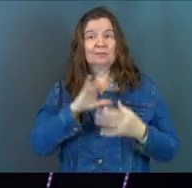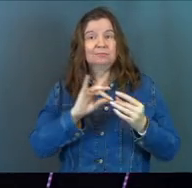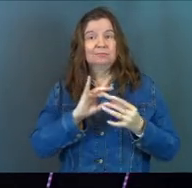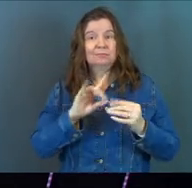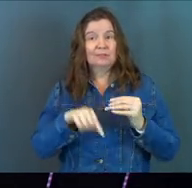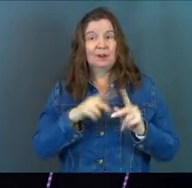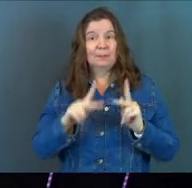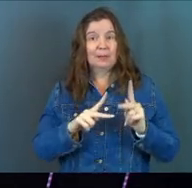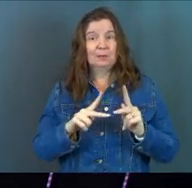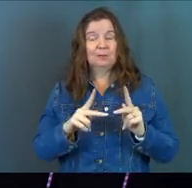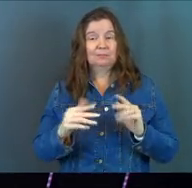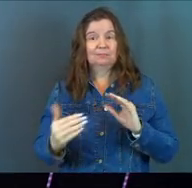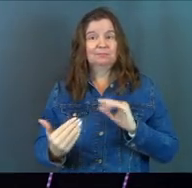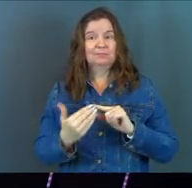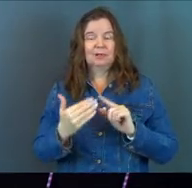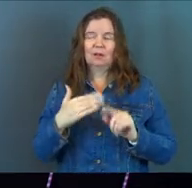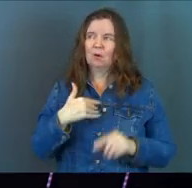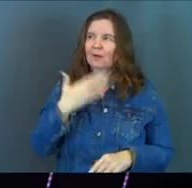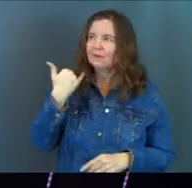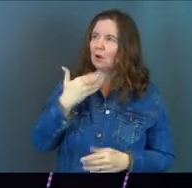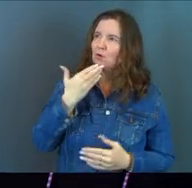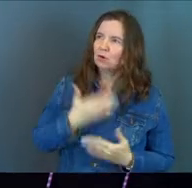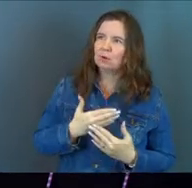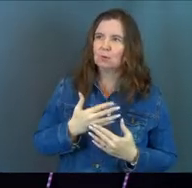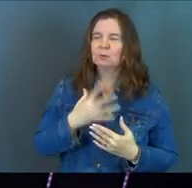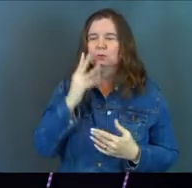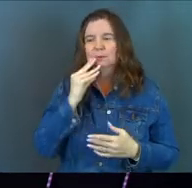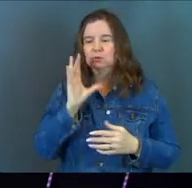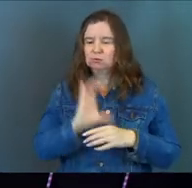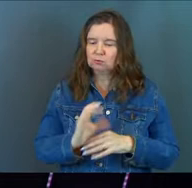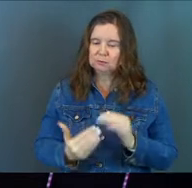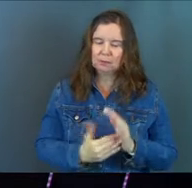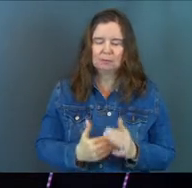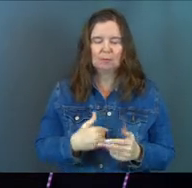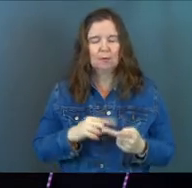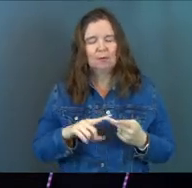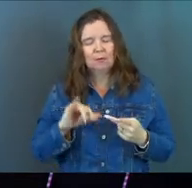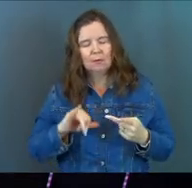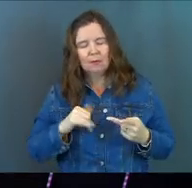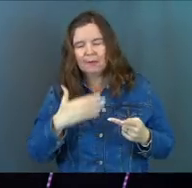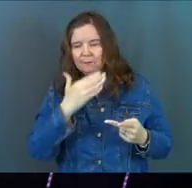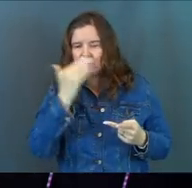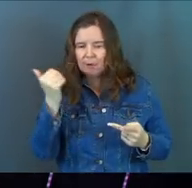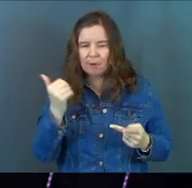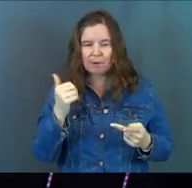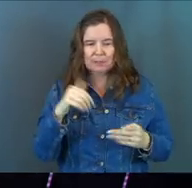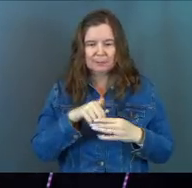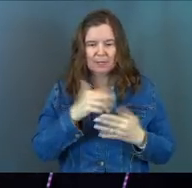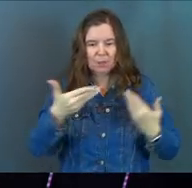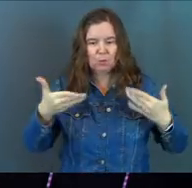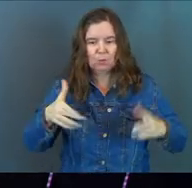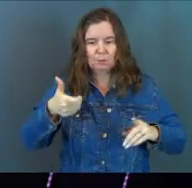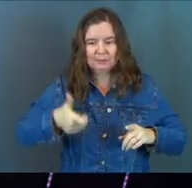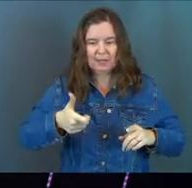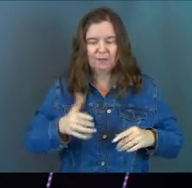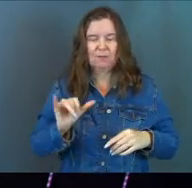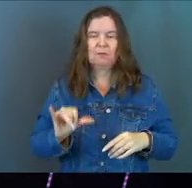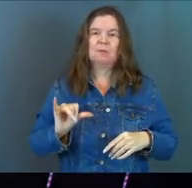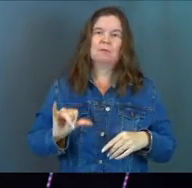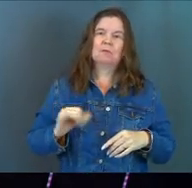testimonies like this from people. Man, I forgot how good it was. Man, I forgot how good it was to be in the room,